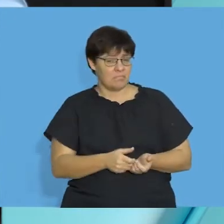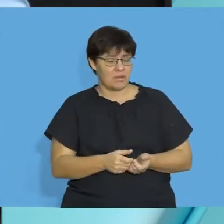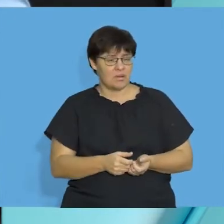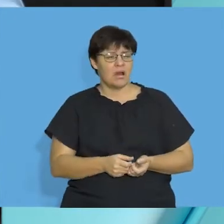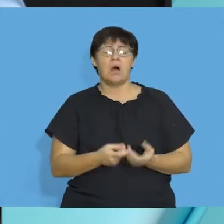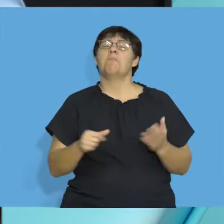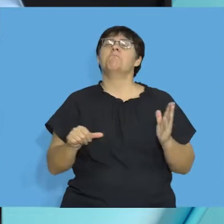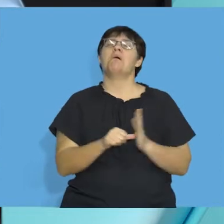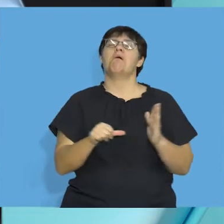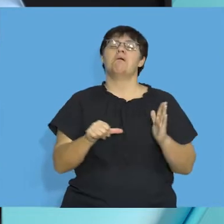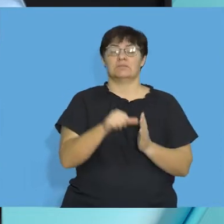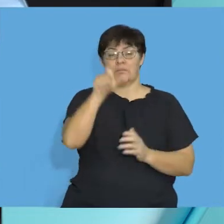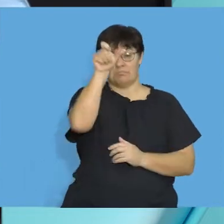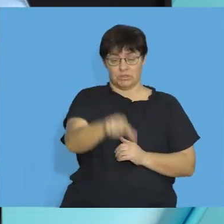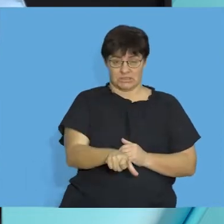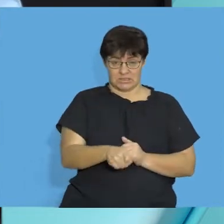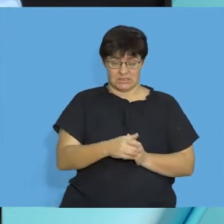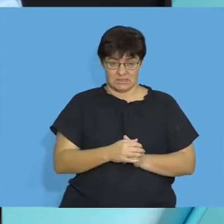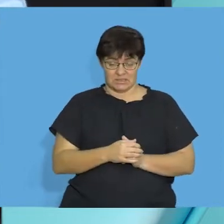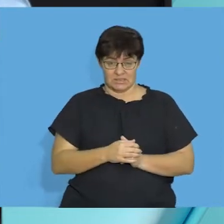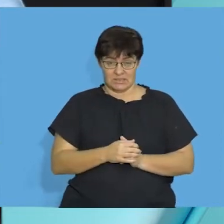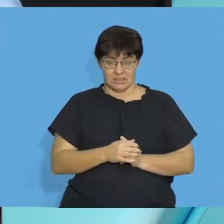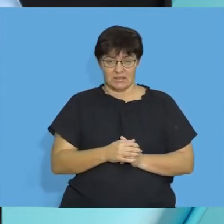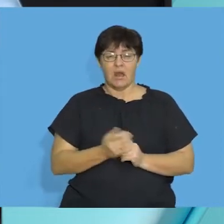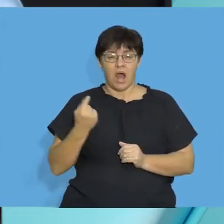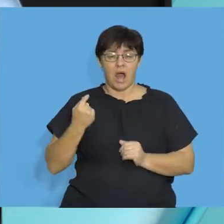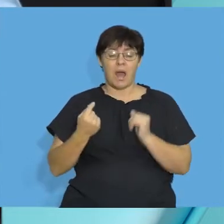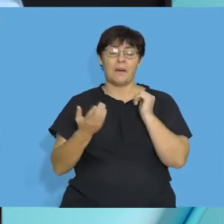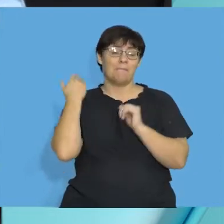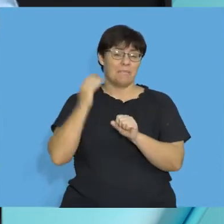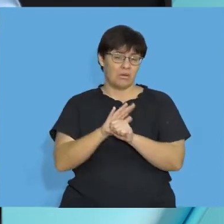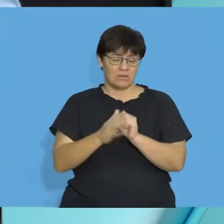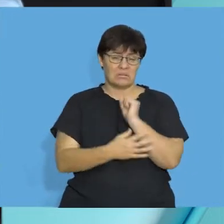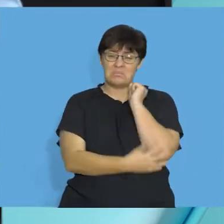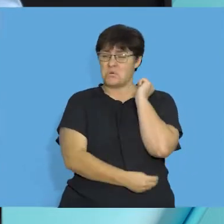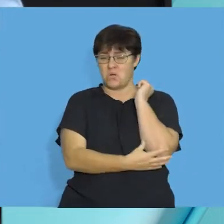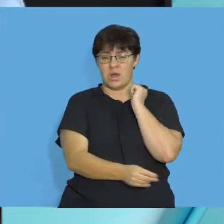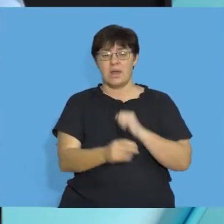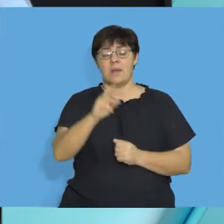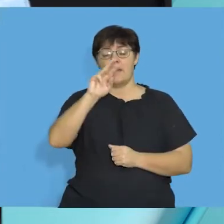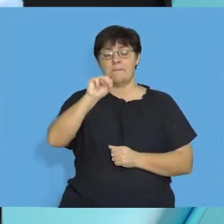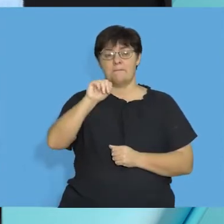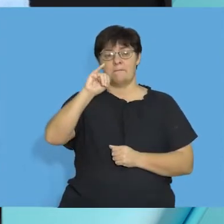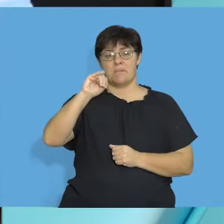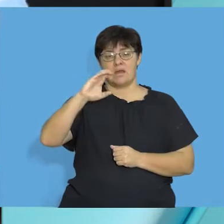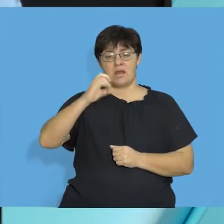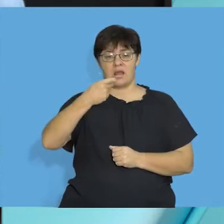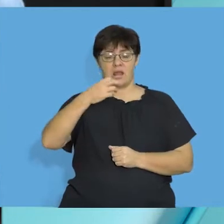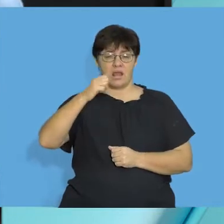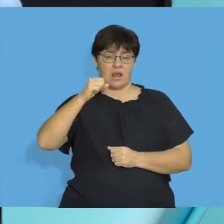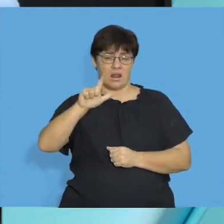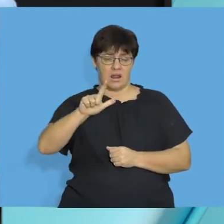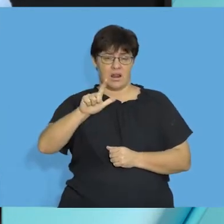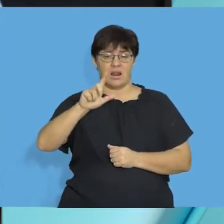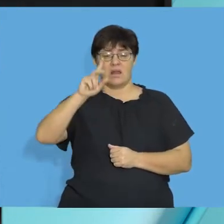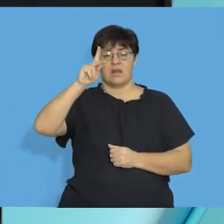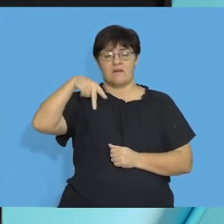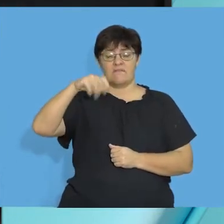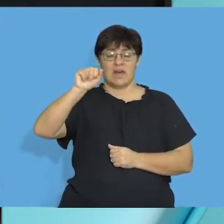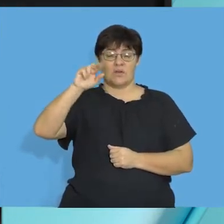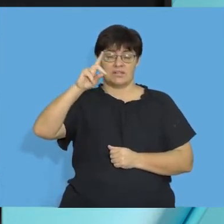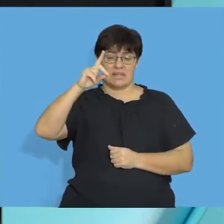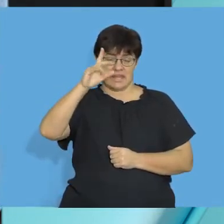really important physicist. He came from a very poor background. His name is Michael Faraday. He wasn't even supposed to be a scientist, but